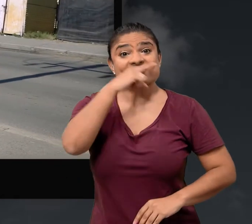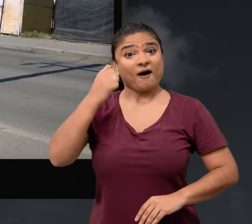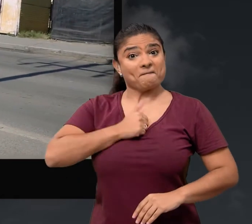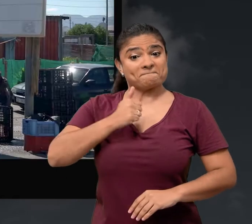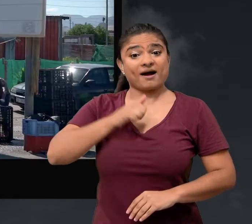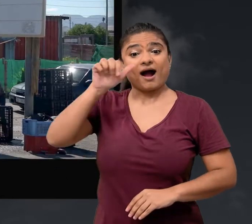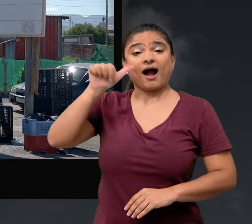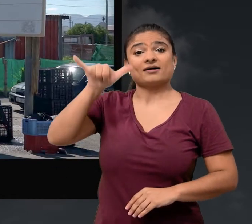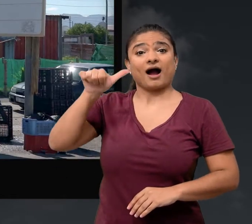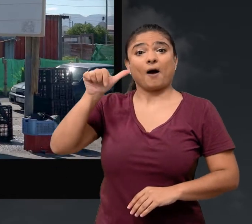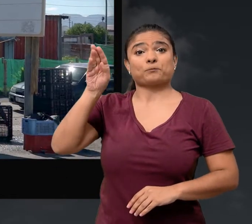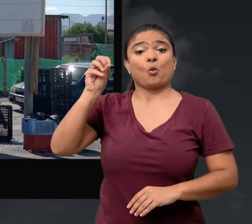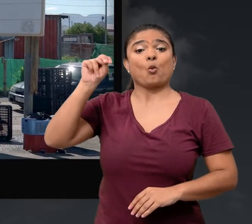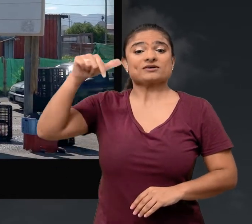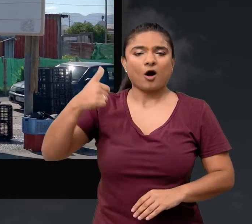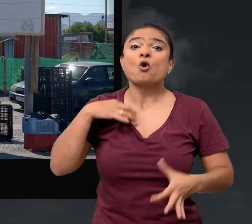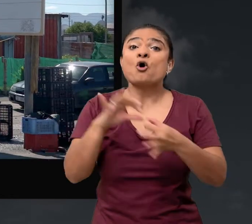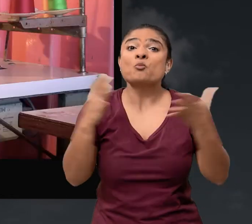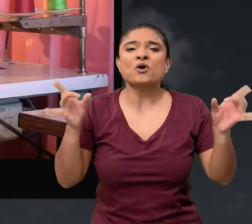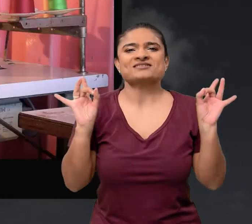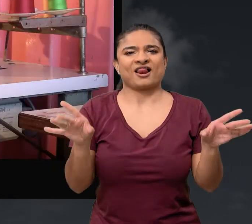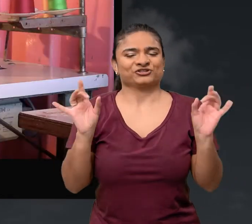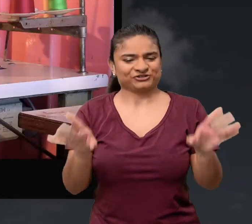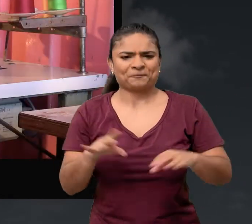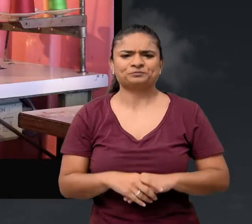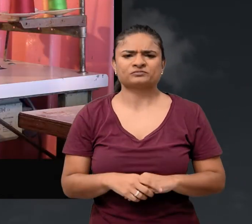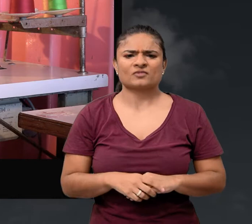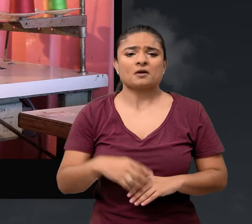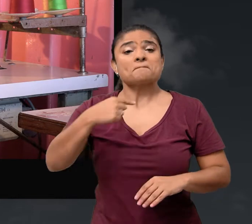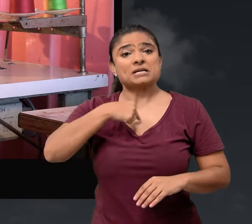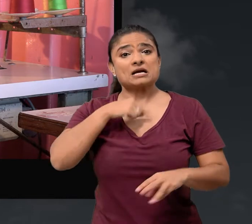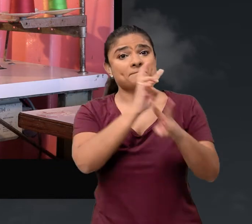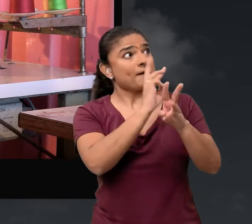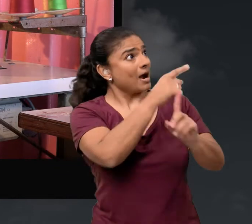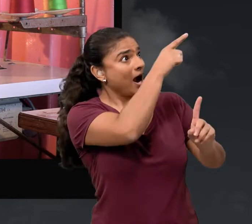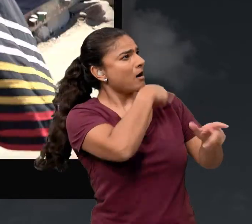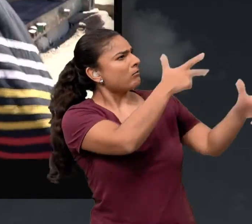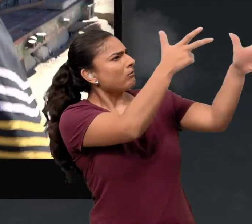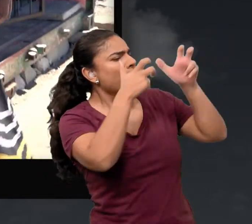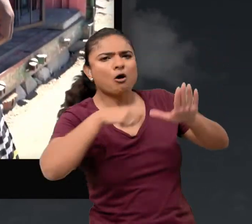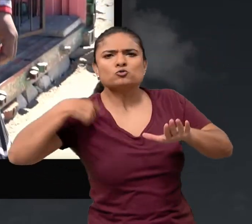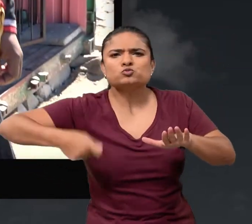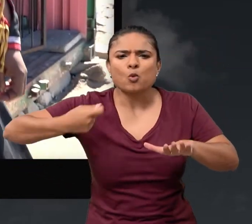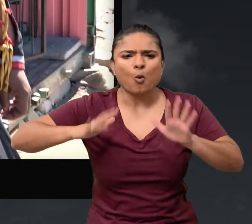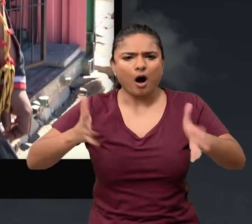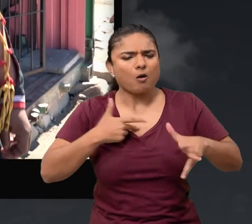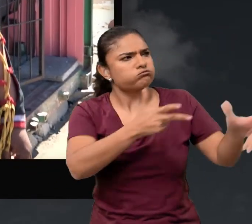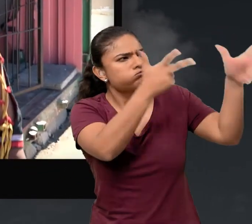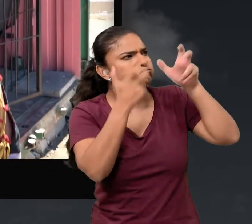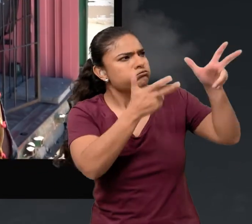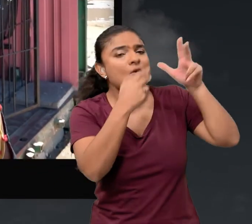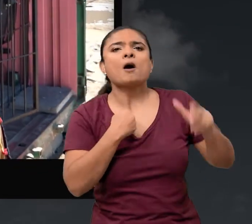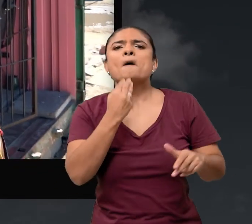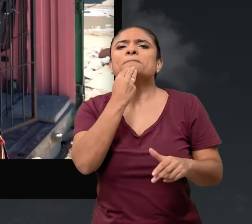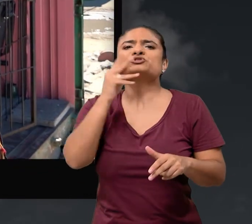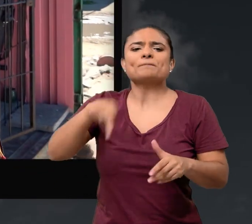My name is Ayabonga Buhlungu. I live in Khayelitsha. So I learned from my mother how to sew. Then I went to